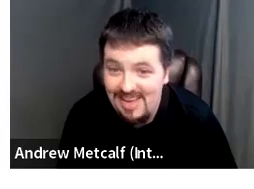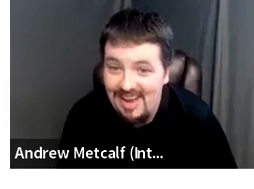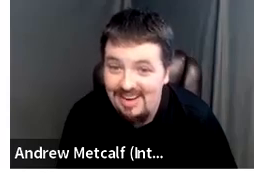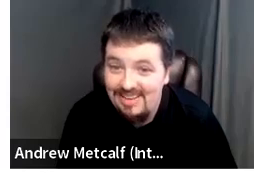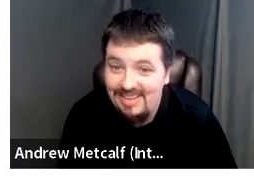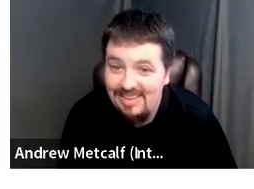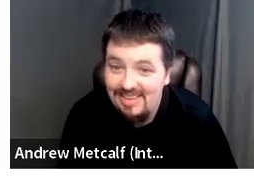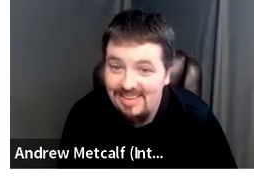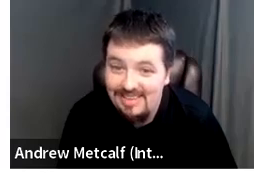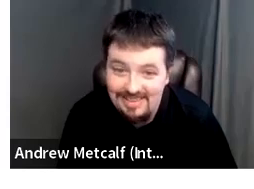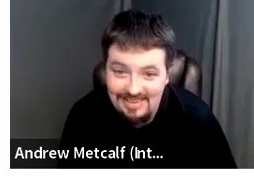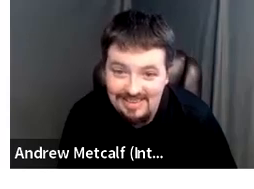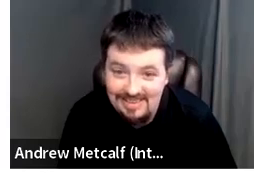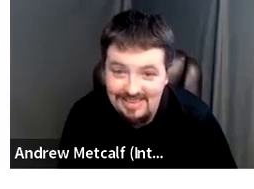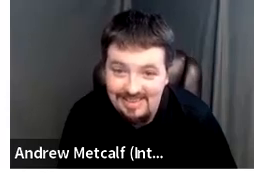Understand.